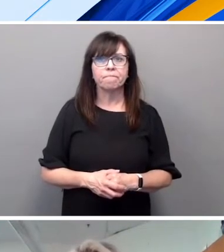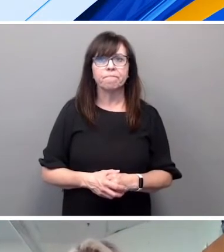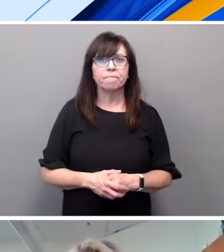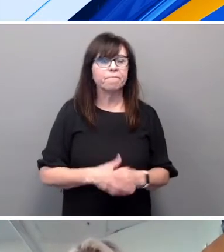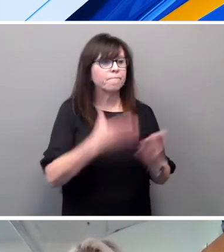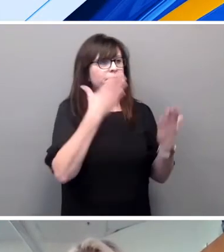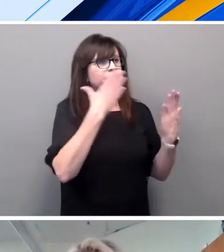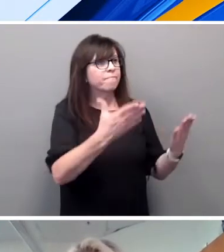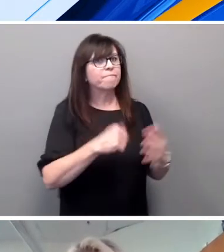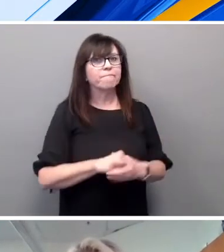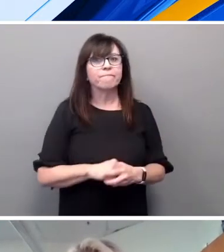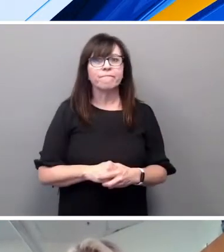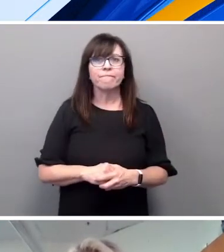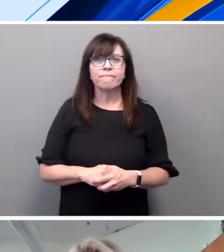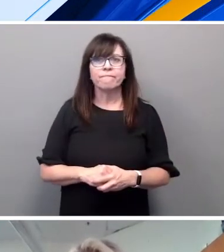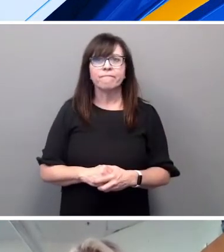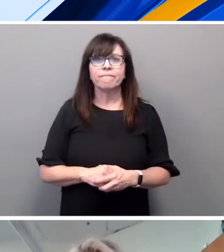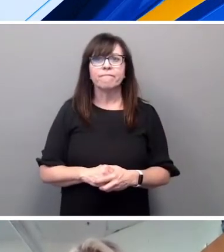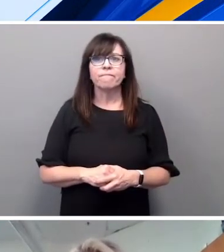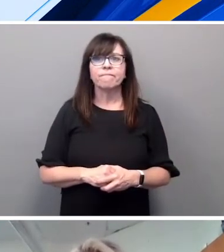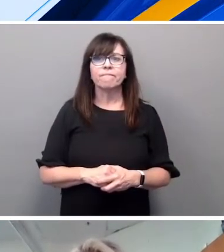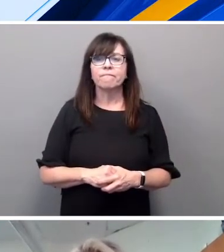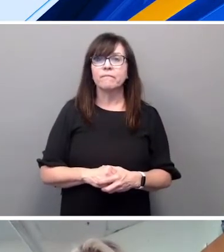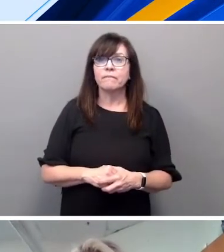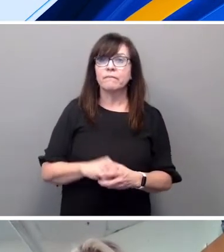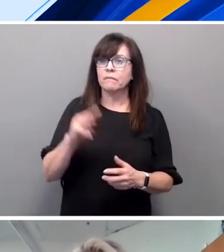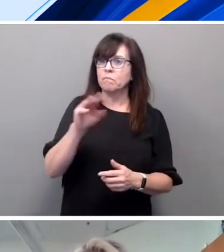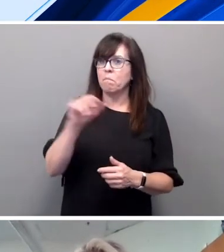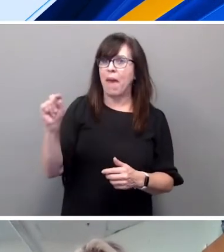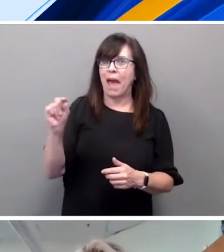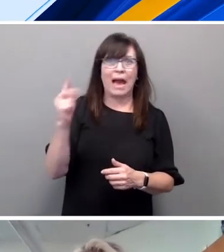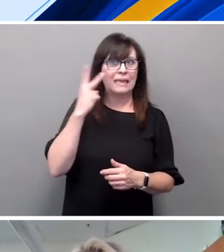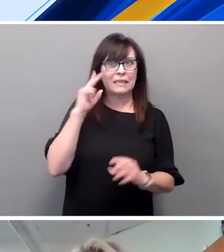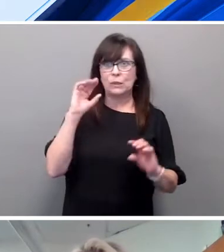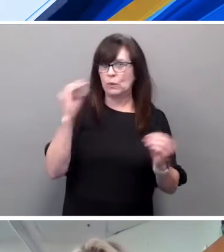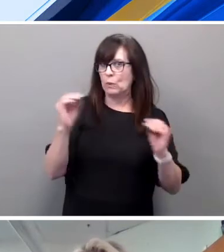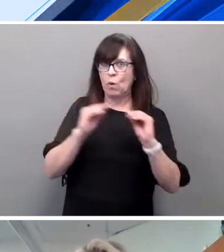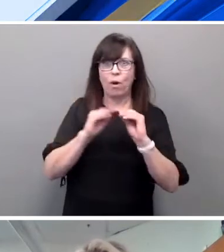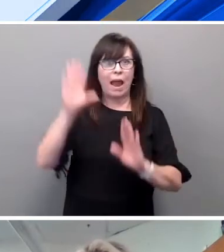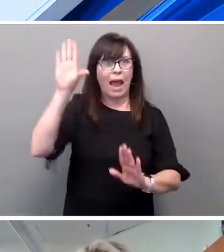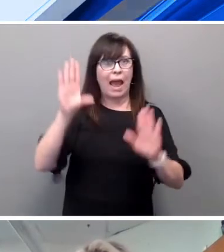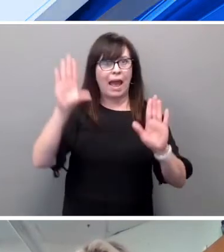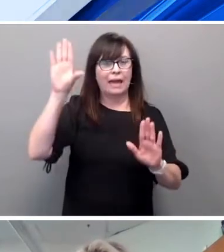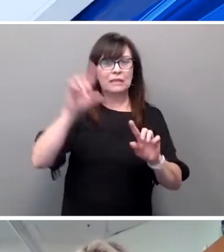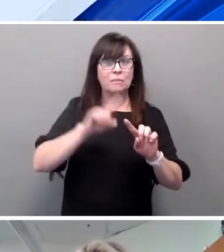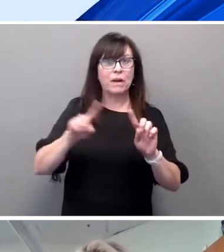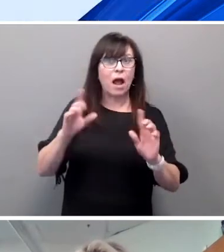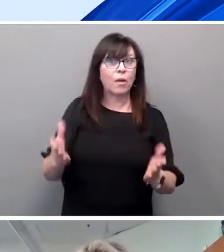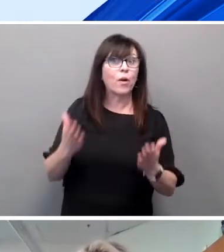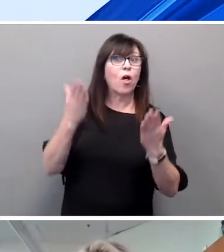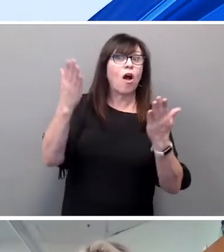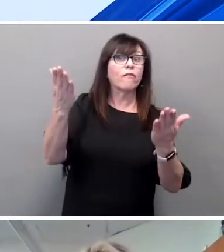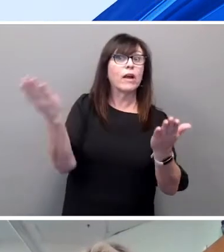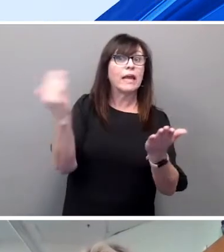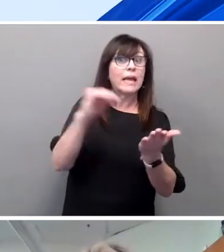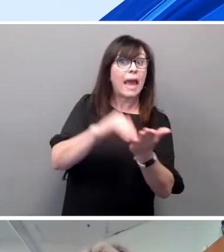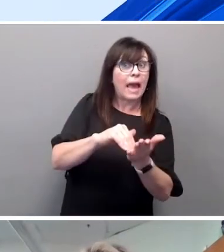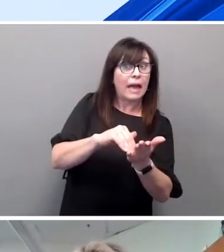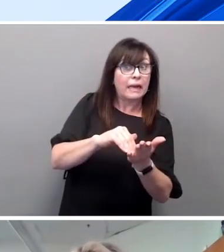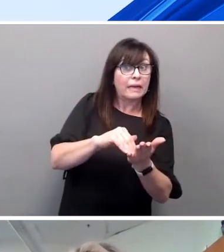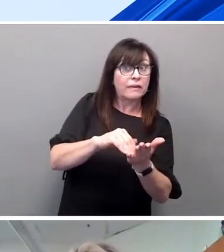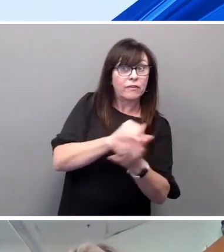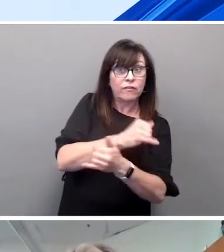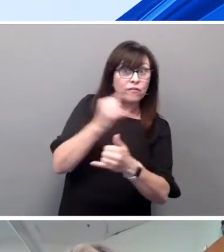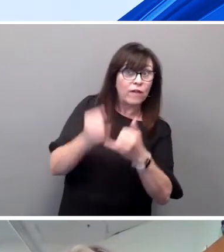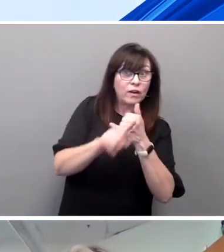Thank you. All right, I'm not seeing any more hands up, but I'll just put out the invitation one last time. Anyone like to ask a final